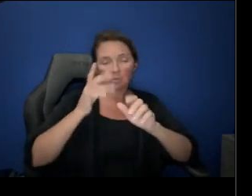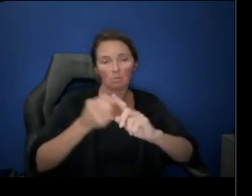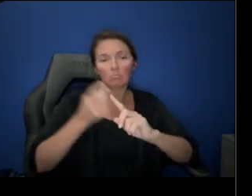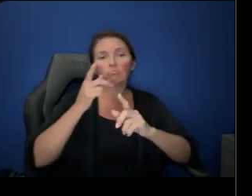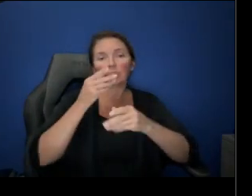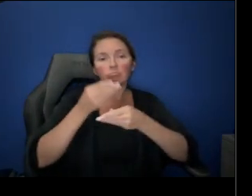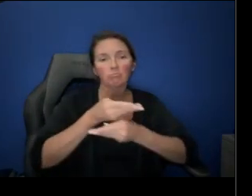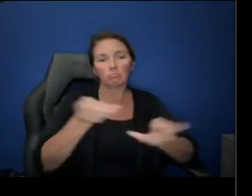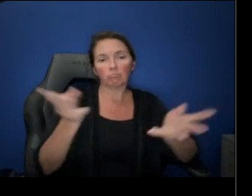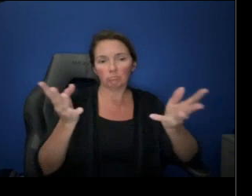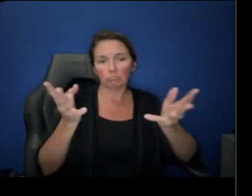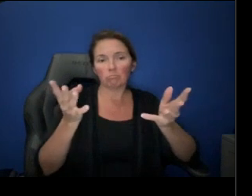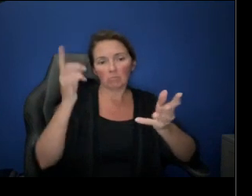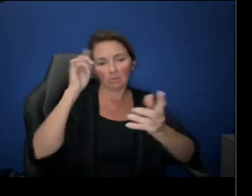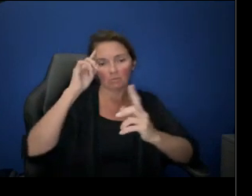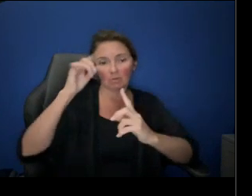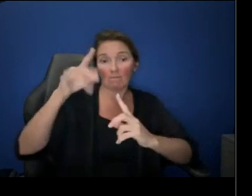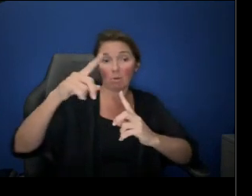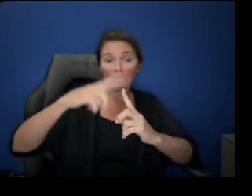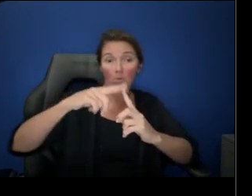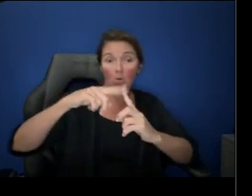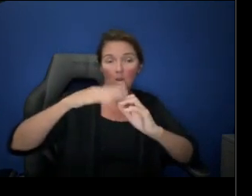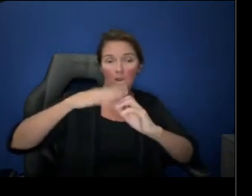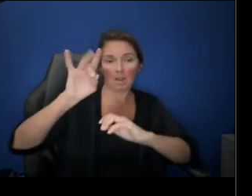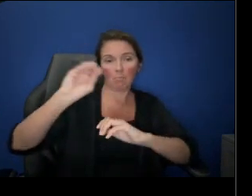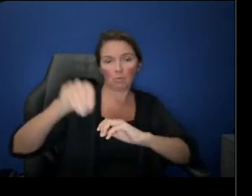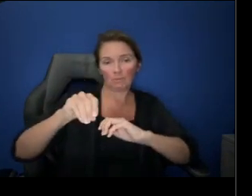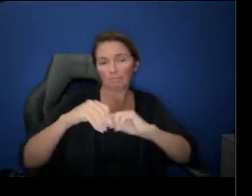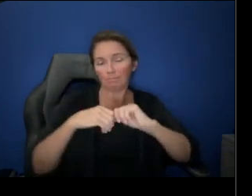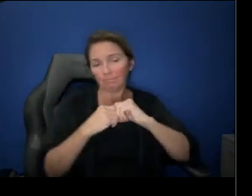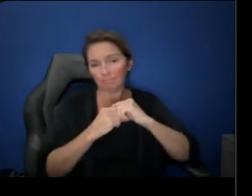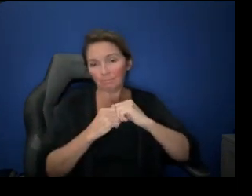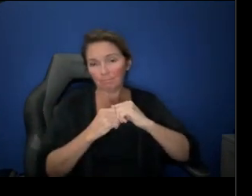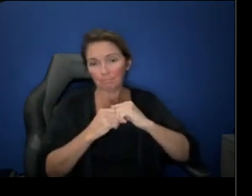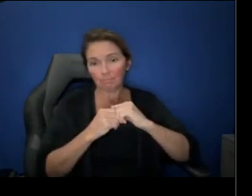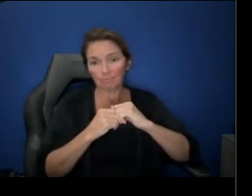issued for a score of 80% or higher.